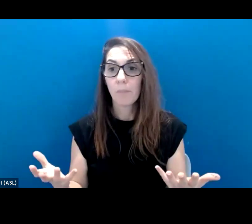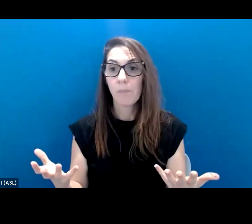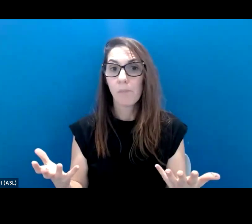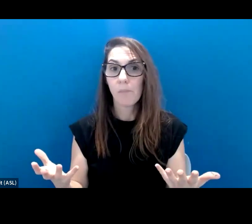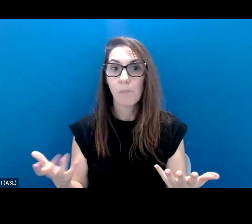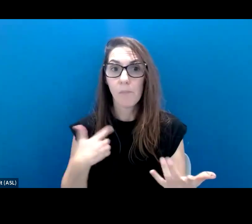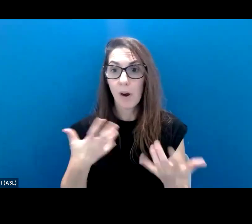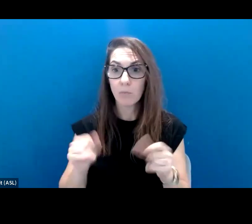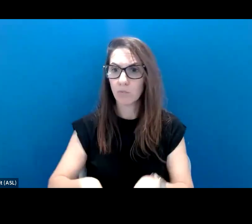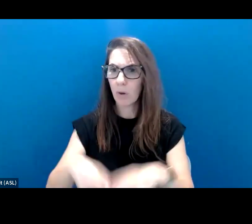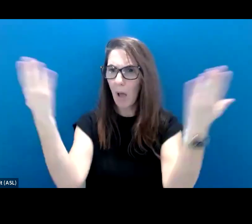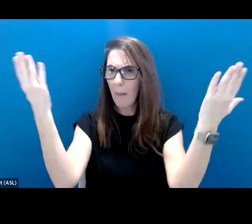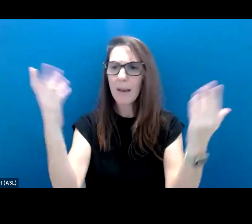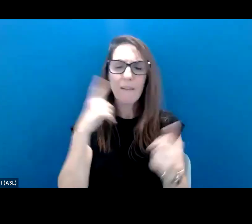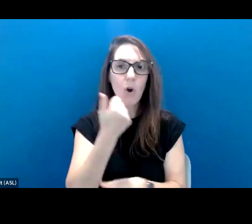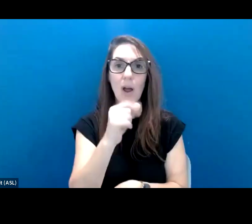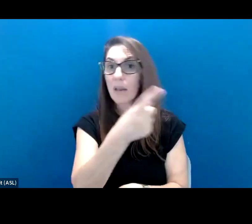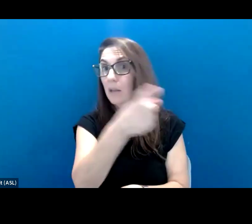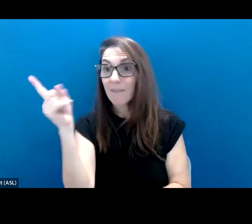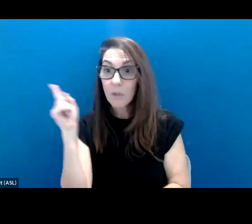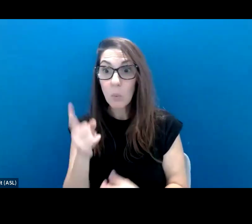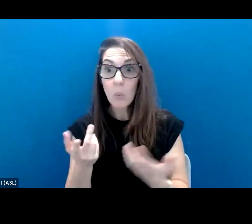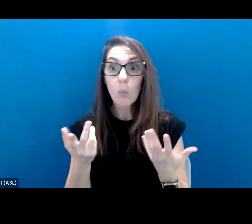one, I'd like to open it up to if there are other folks who are at